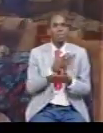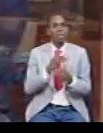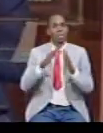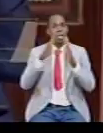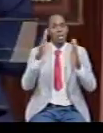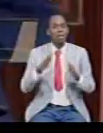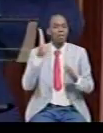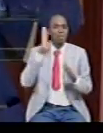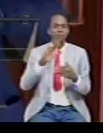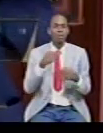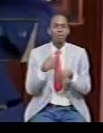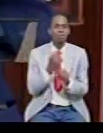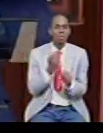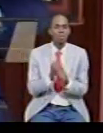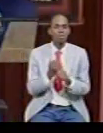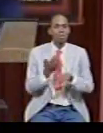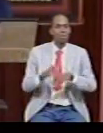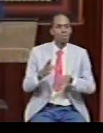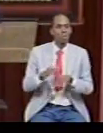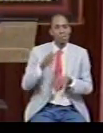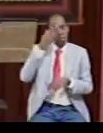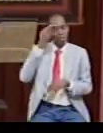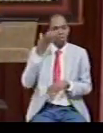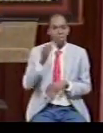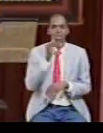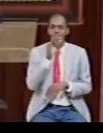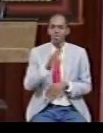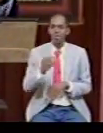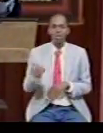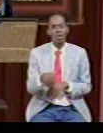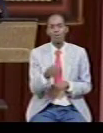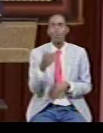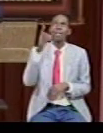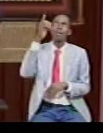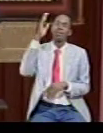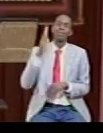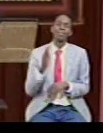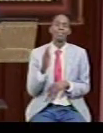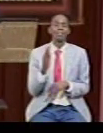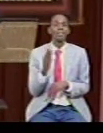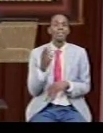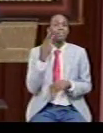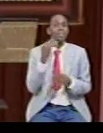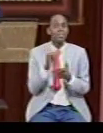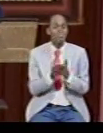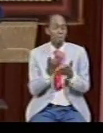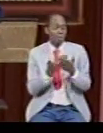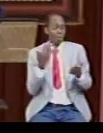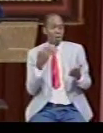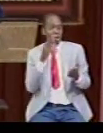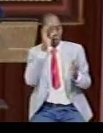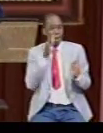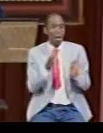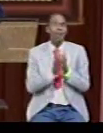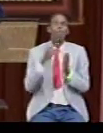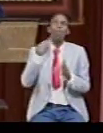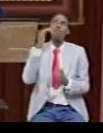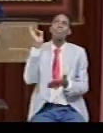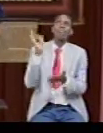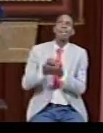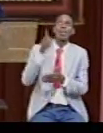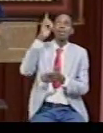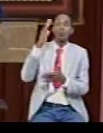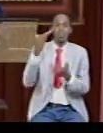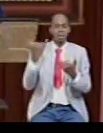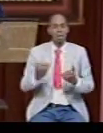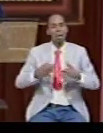dunghill, because there is no other God. The person was saying, who is that God? He now confessed, there is